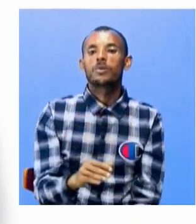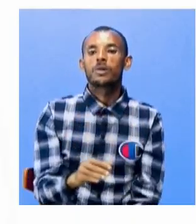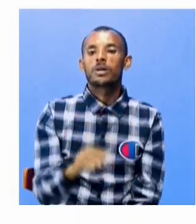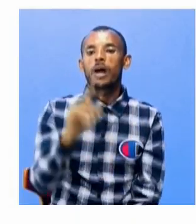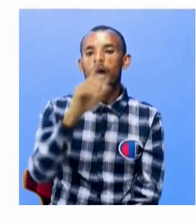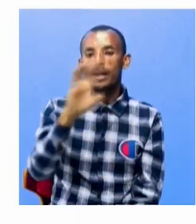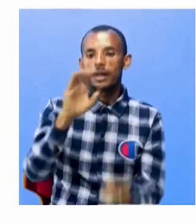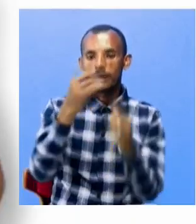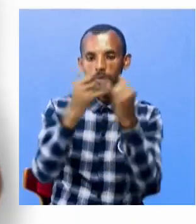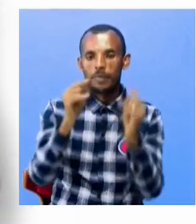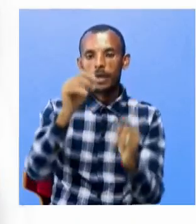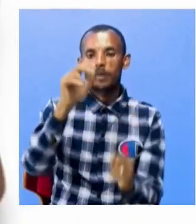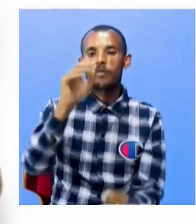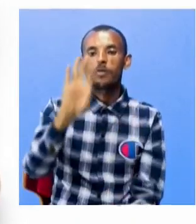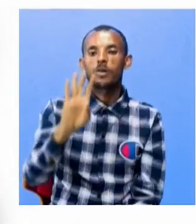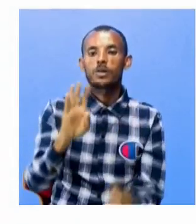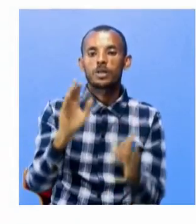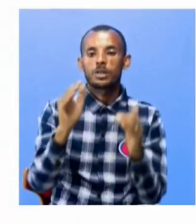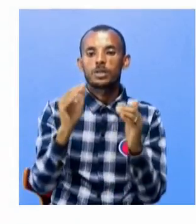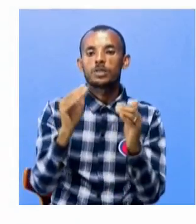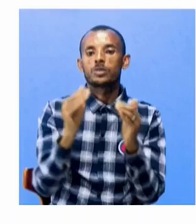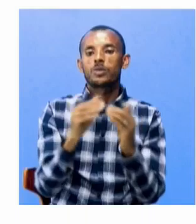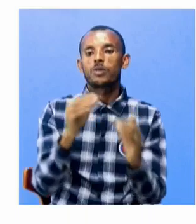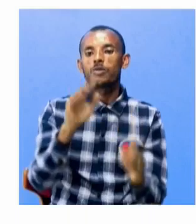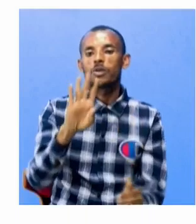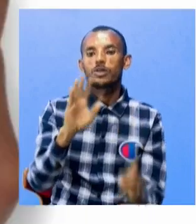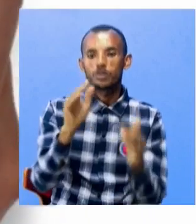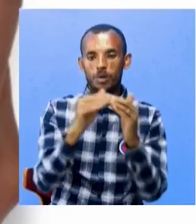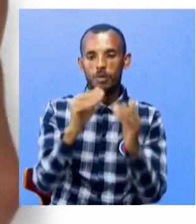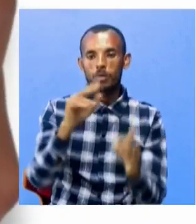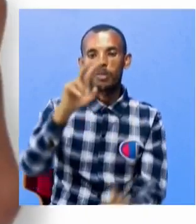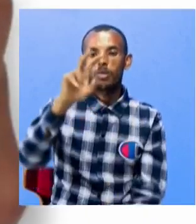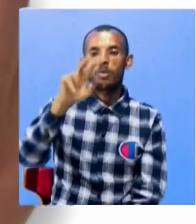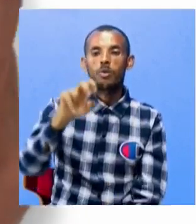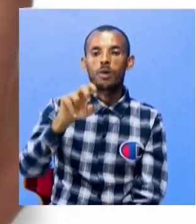100 over 4%. 100 divided by 4 is this,